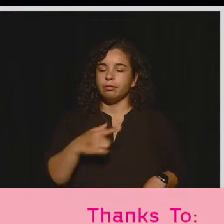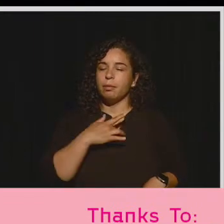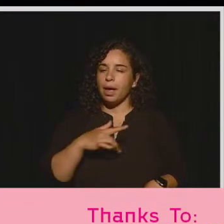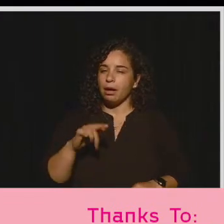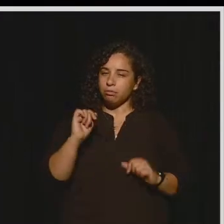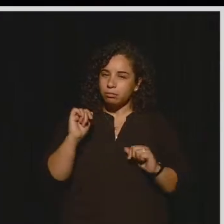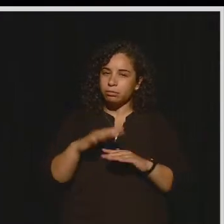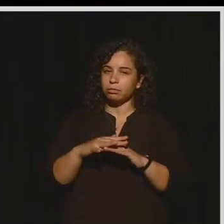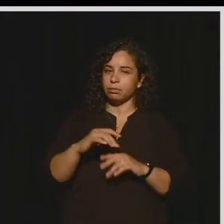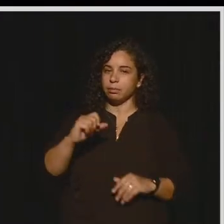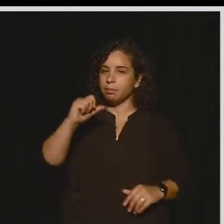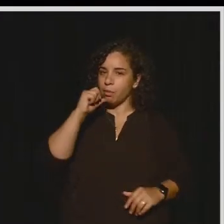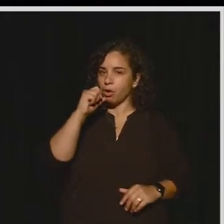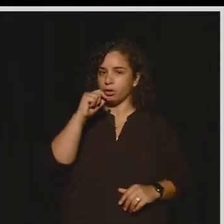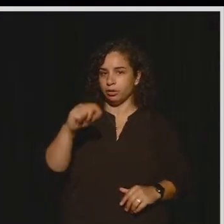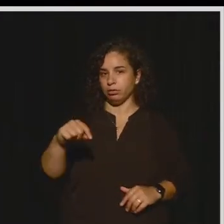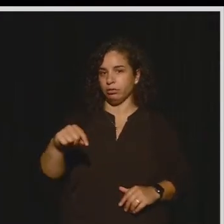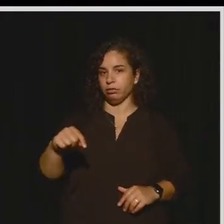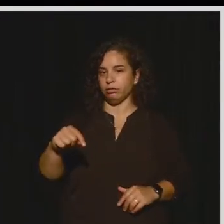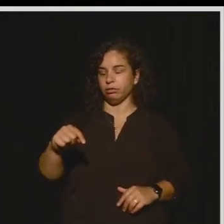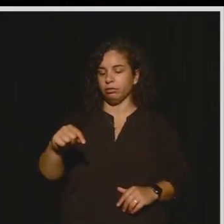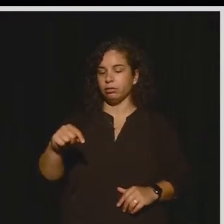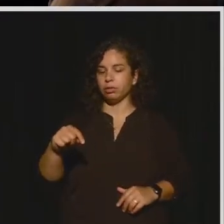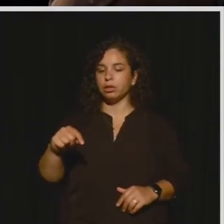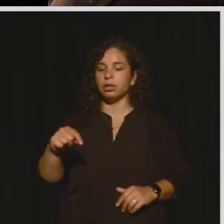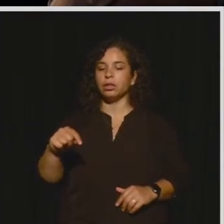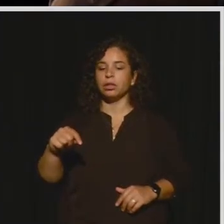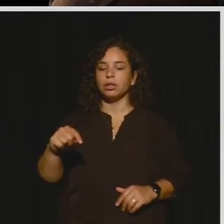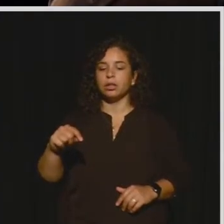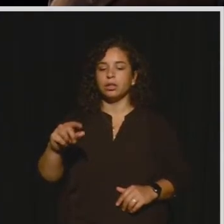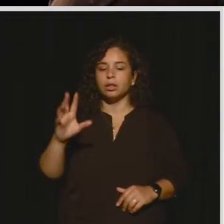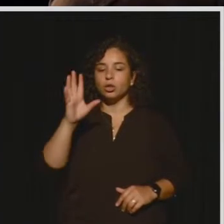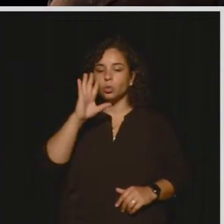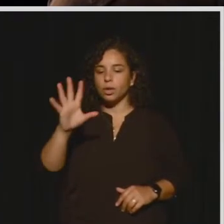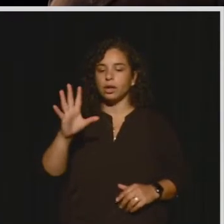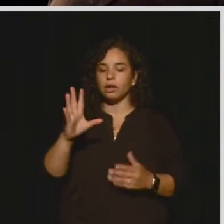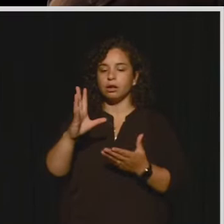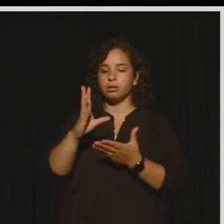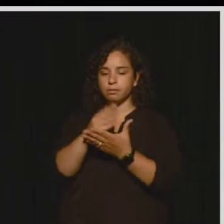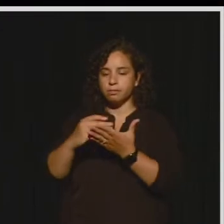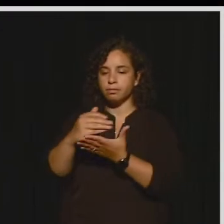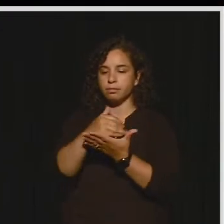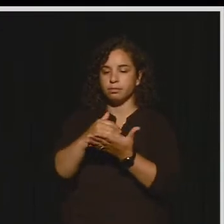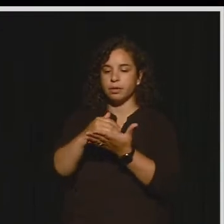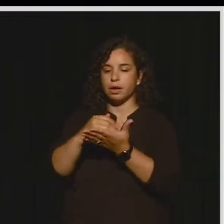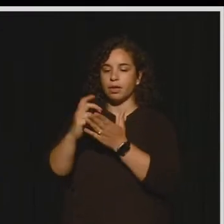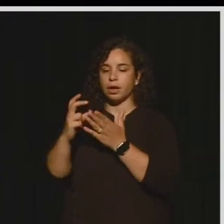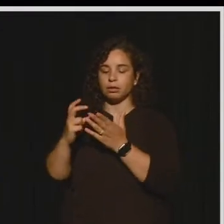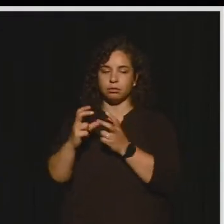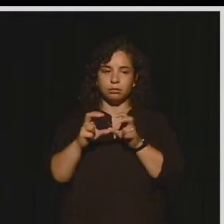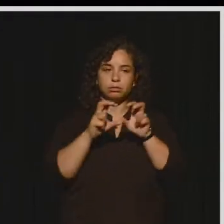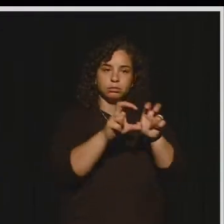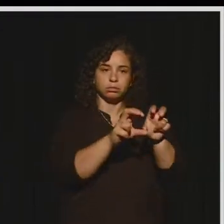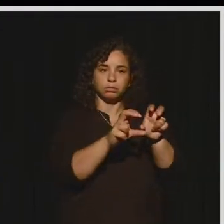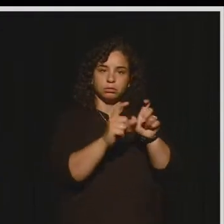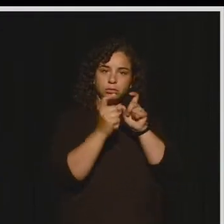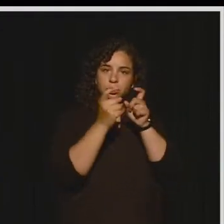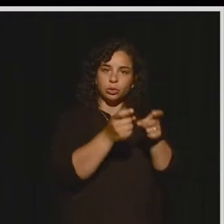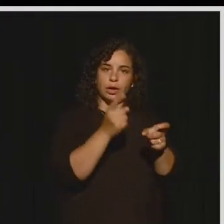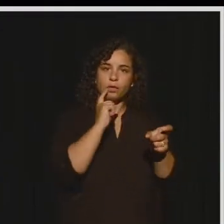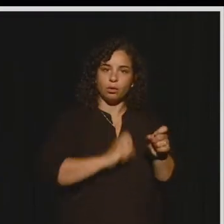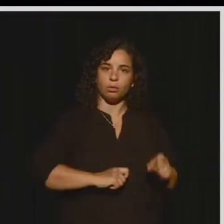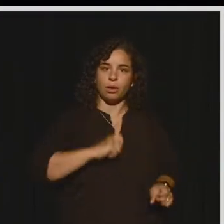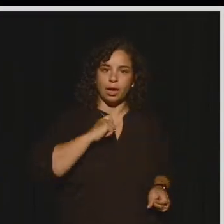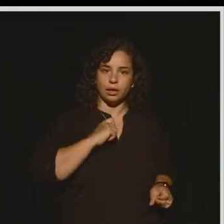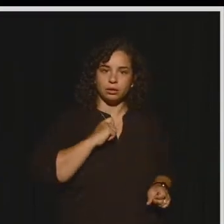that financed Pride for the longest time. Gary Penny and Terry Wallace. They would go